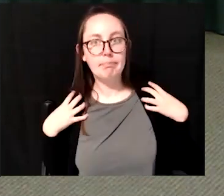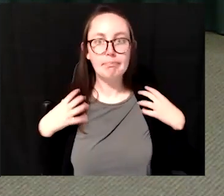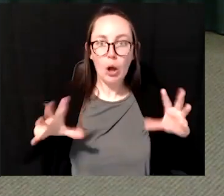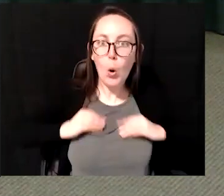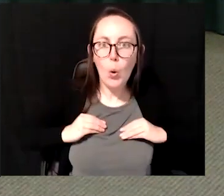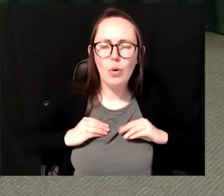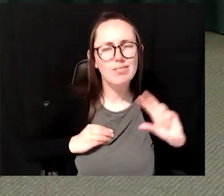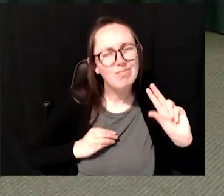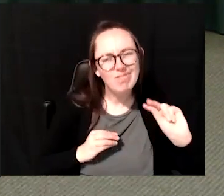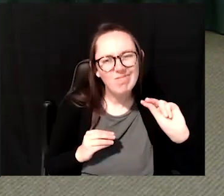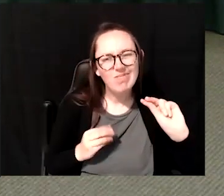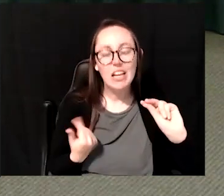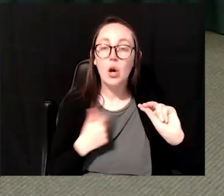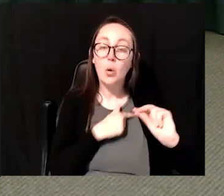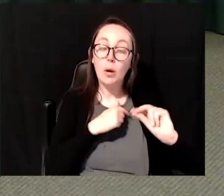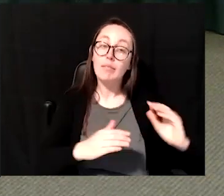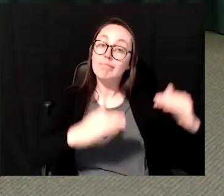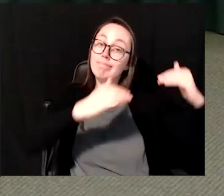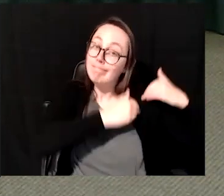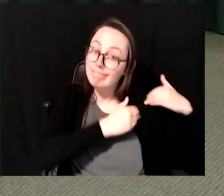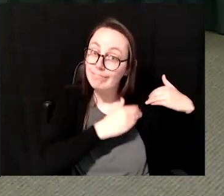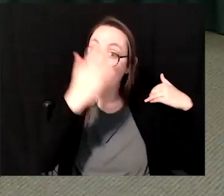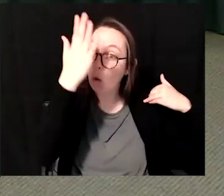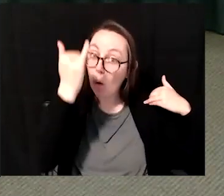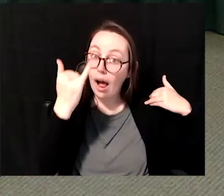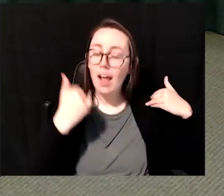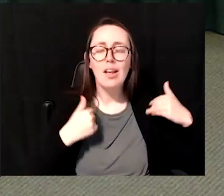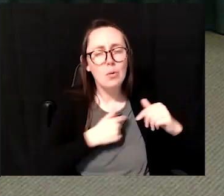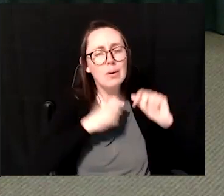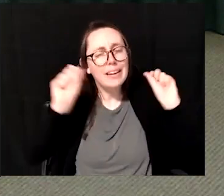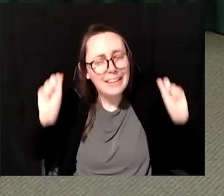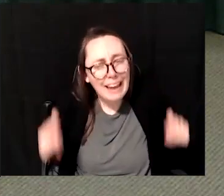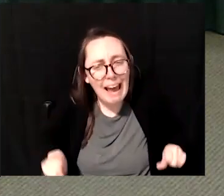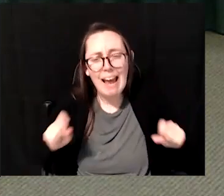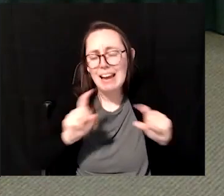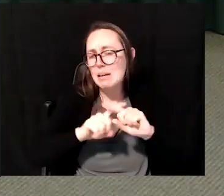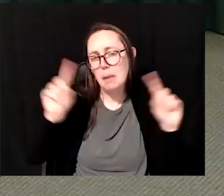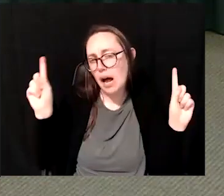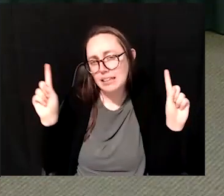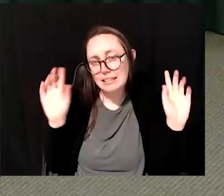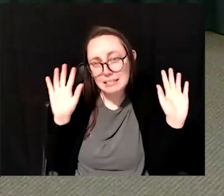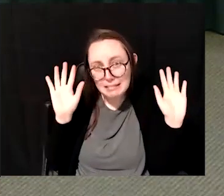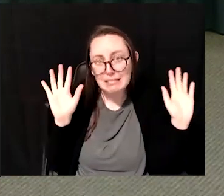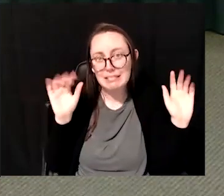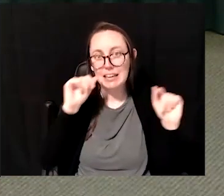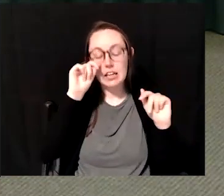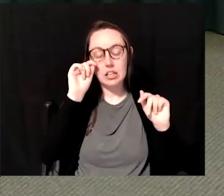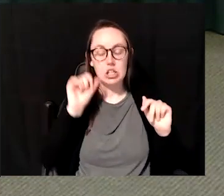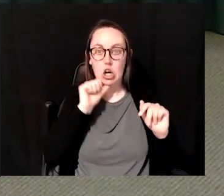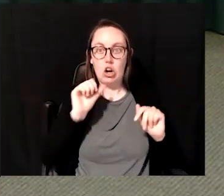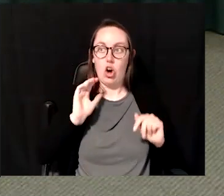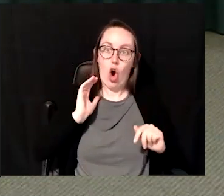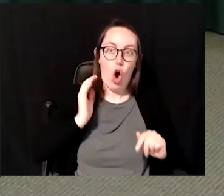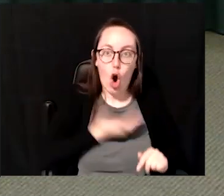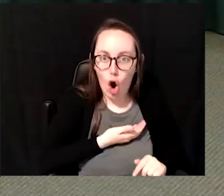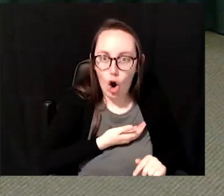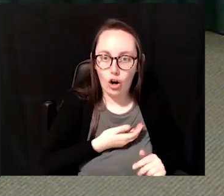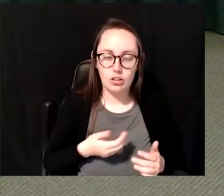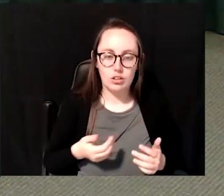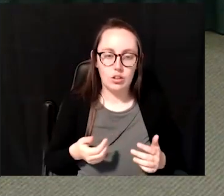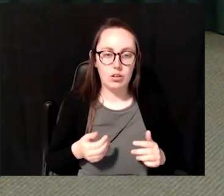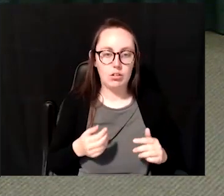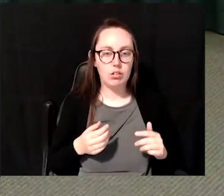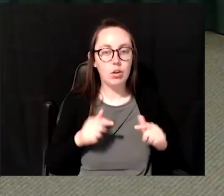so um I think these kinds of it shows demonstrations of support are really important and they